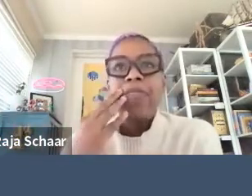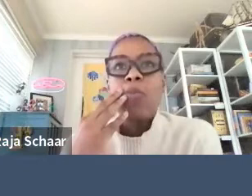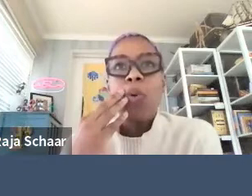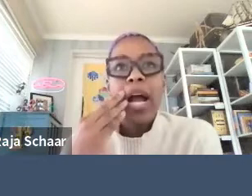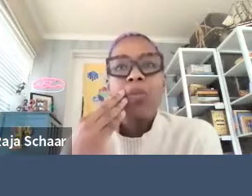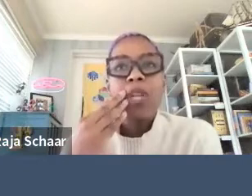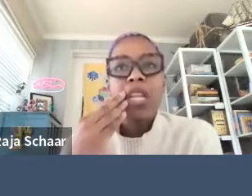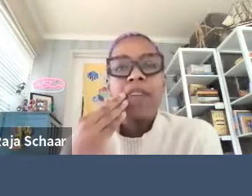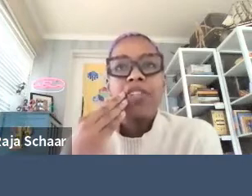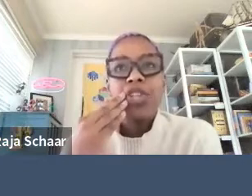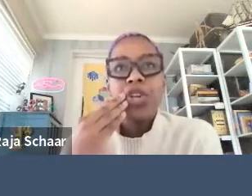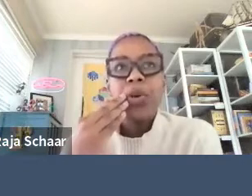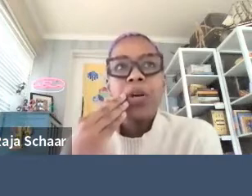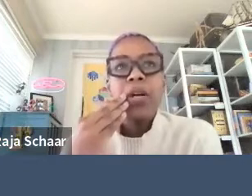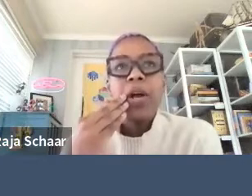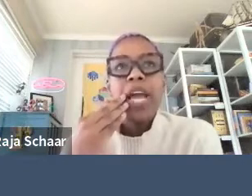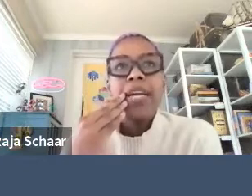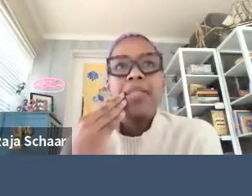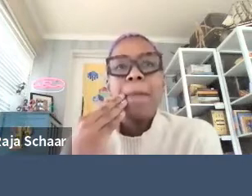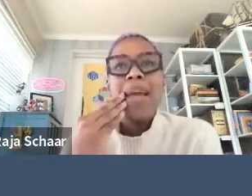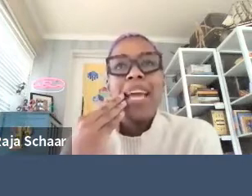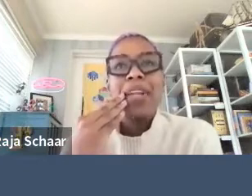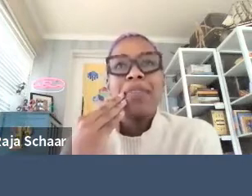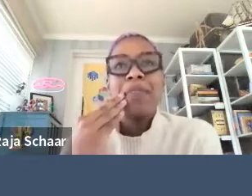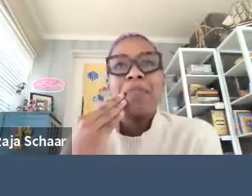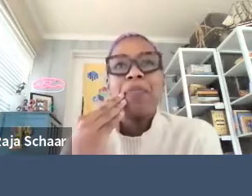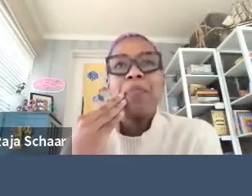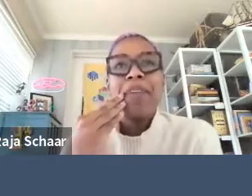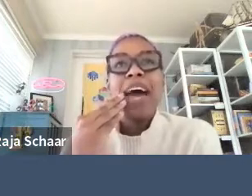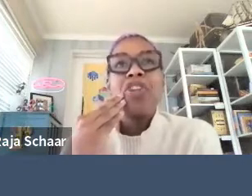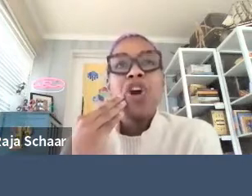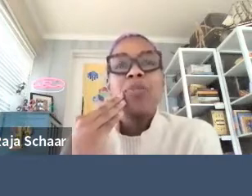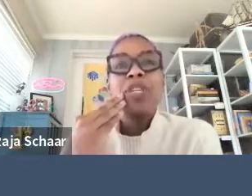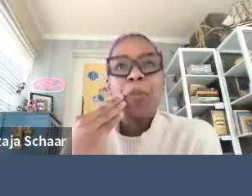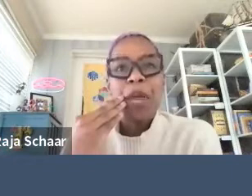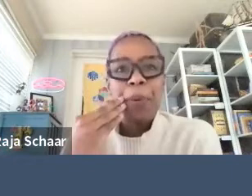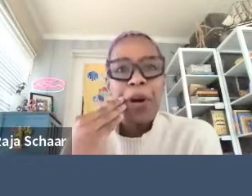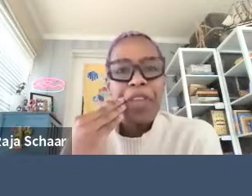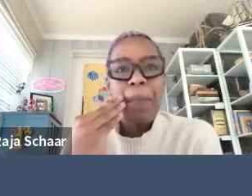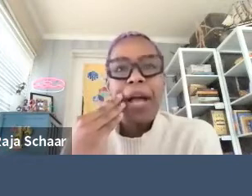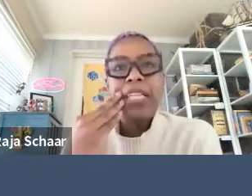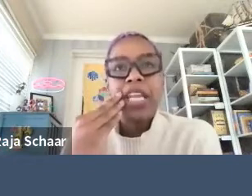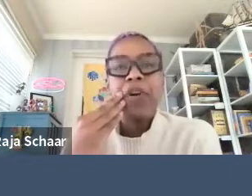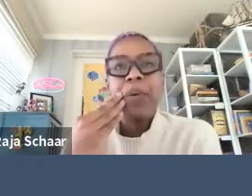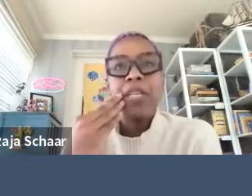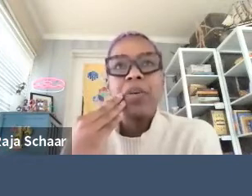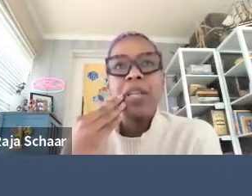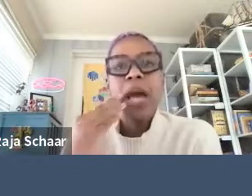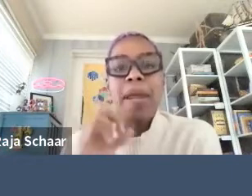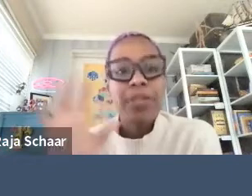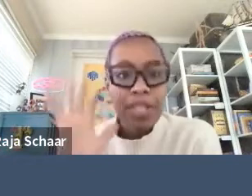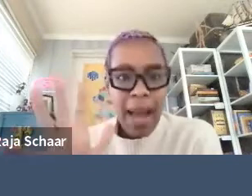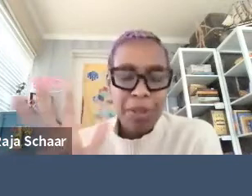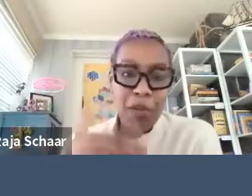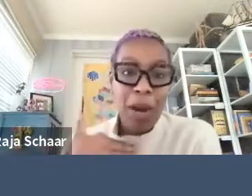And what I would love to do is make that known to more people, the complexity of what we deal with.